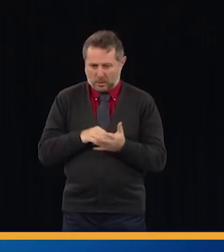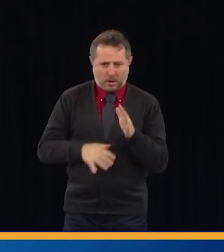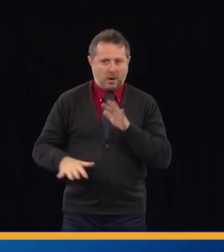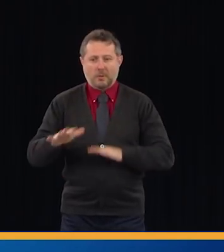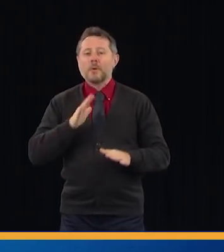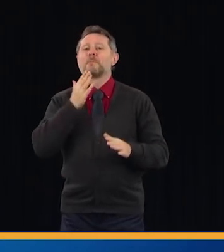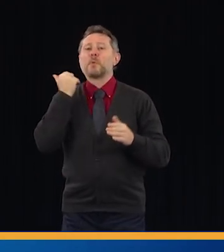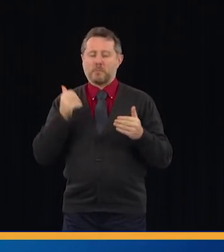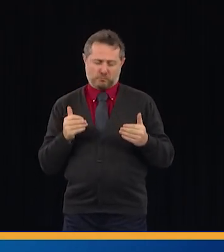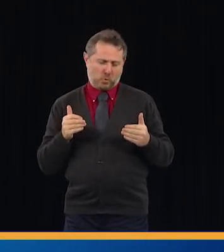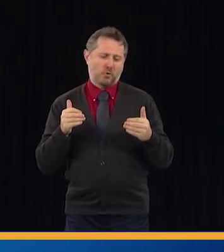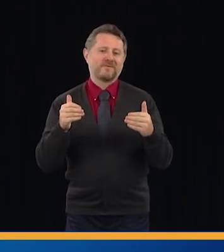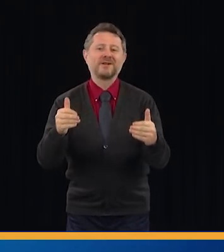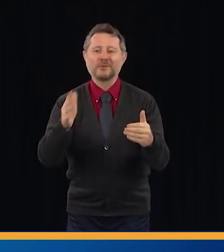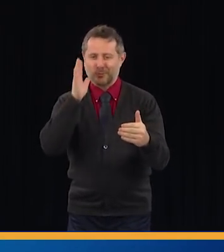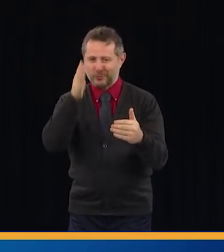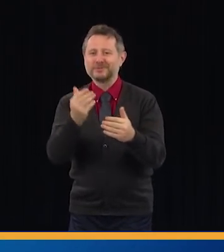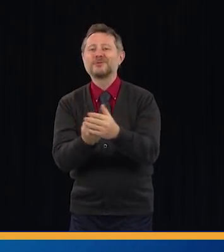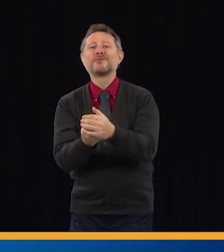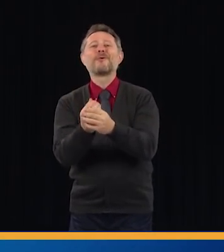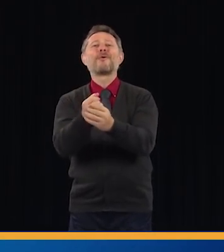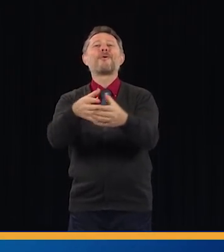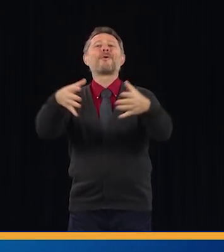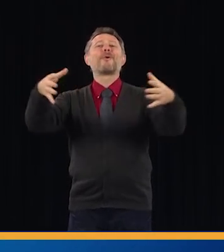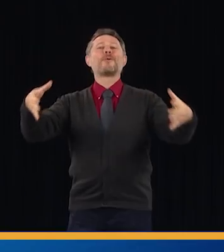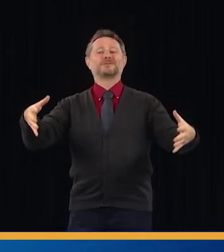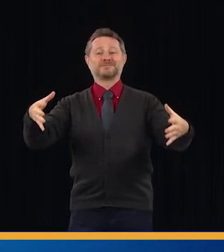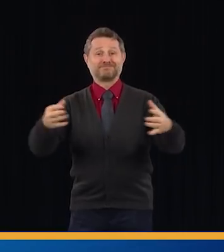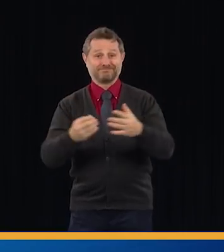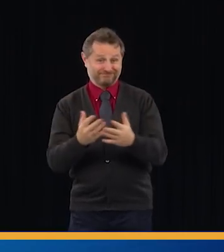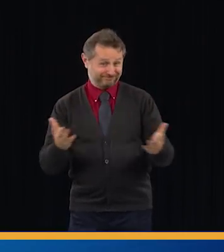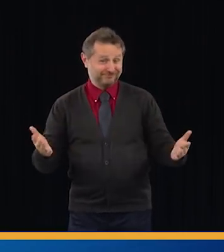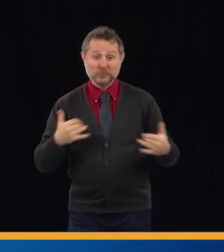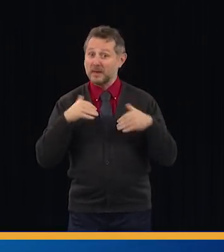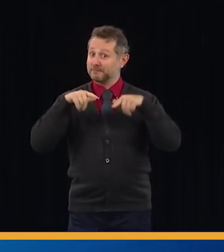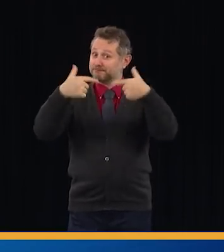and we'll be better for it. Questions? In New York City, 75%